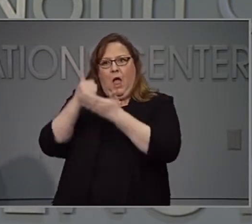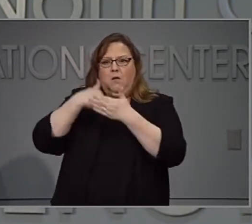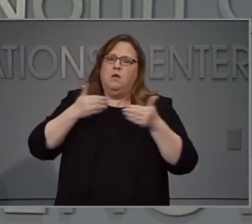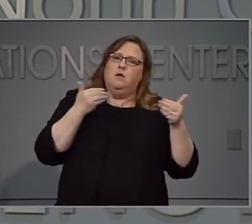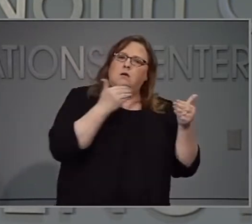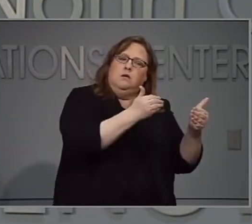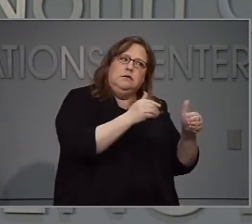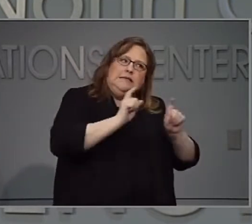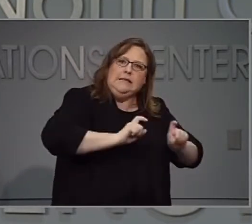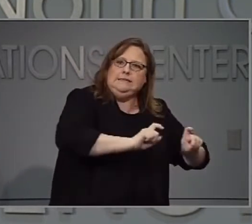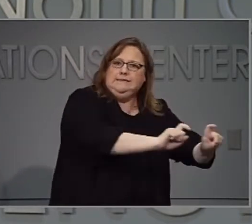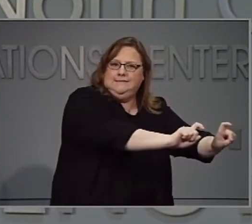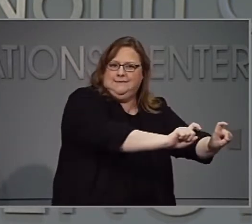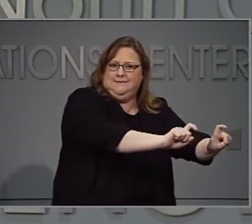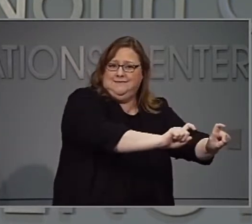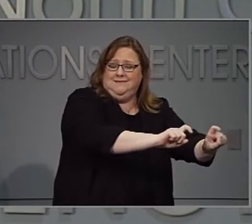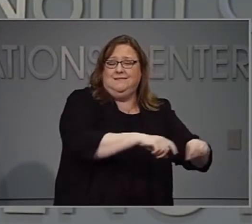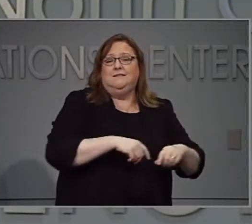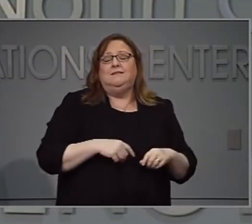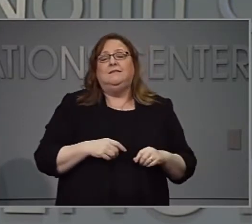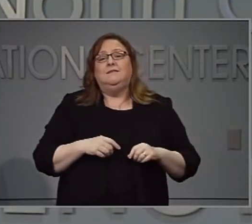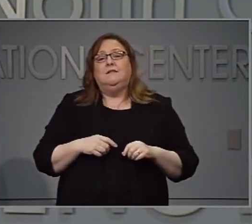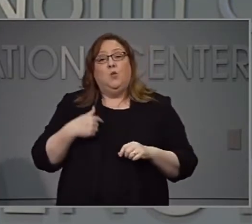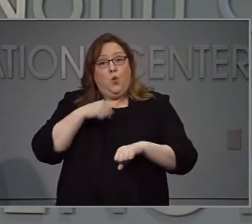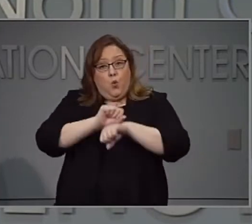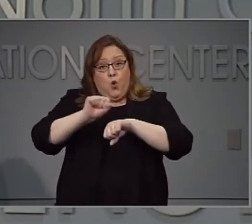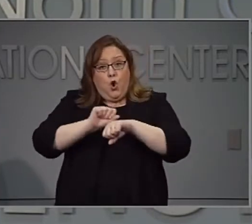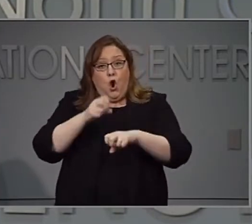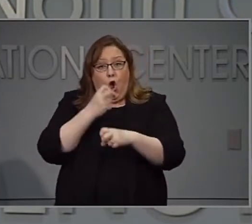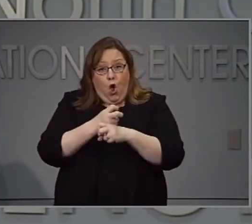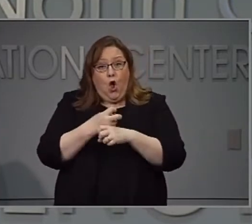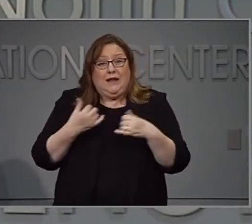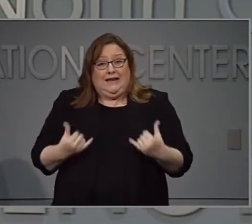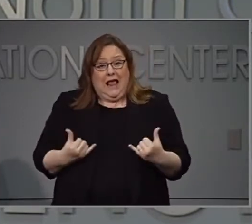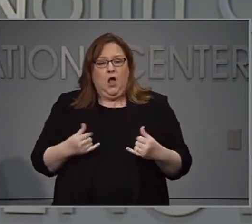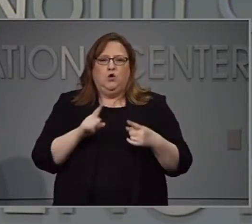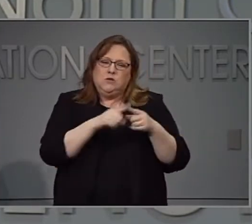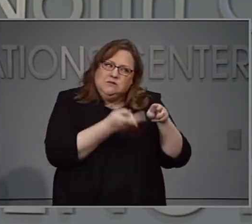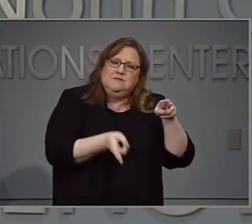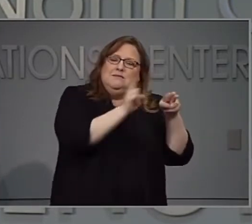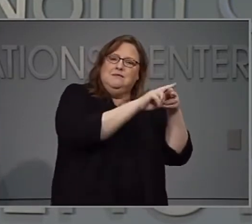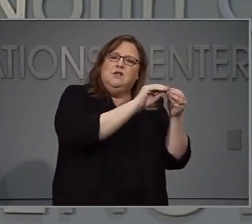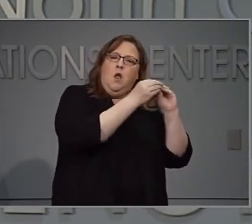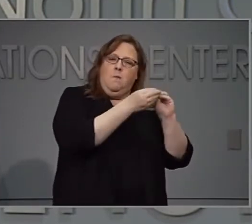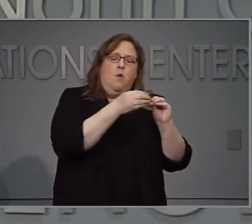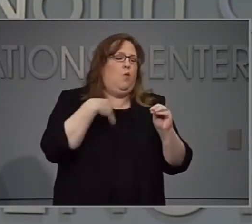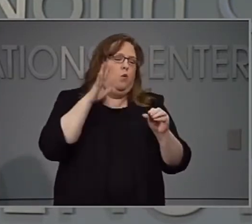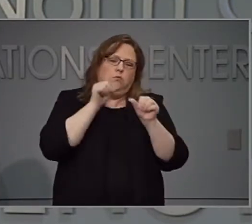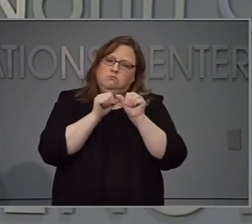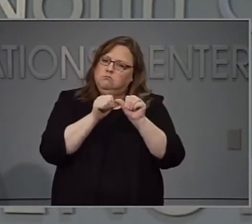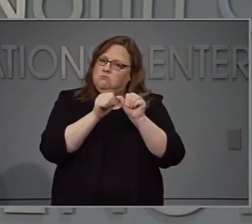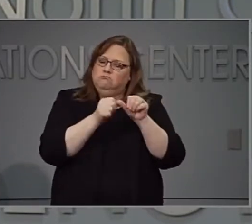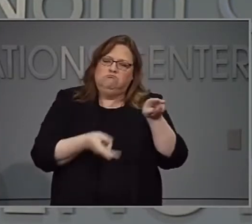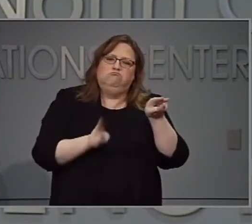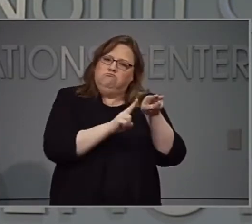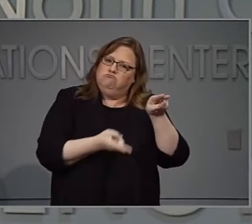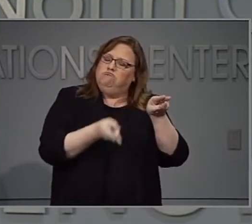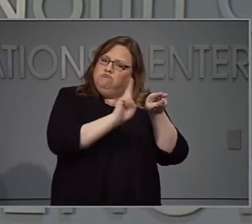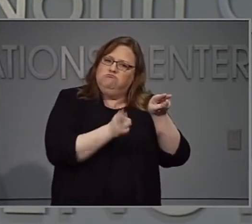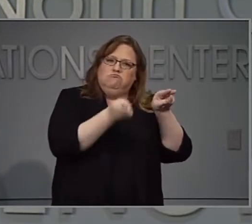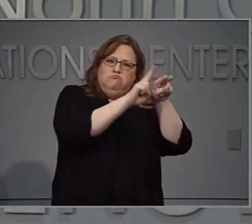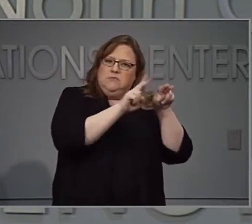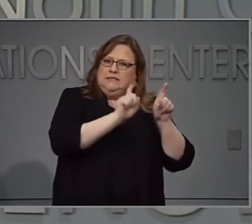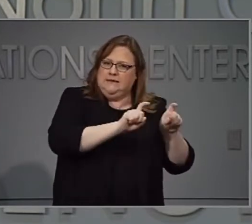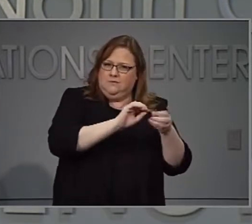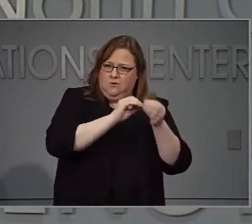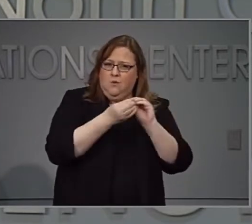that we need. But we're working hard on expanding, and we're going to continue to expand. And we want to get